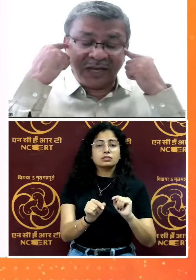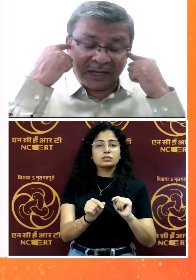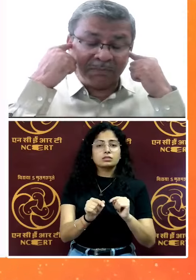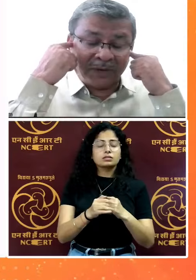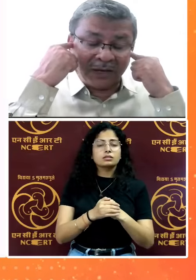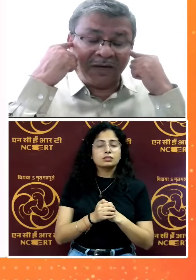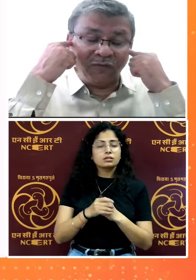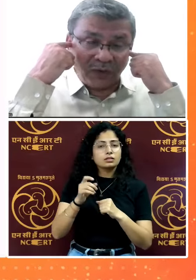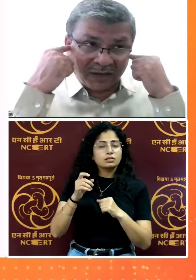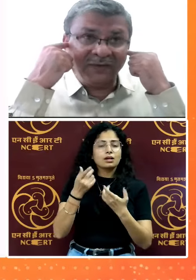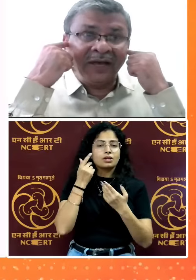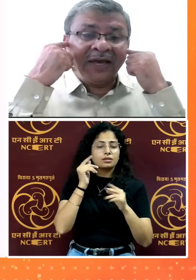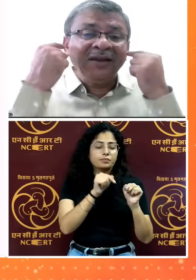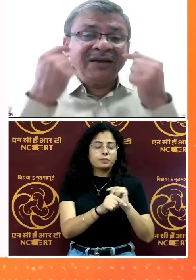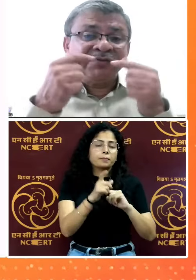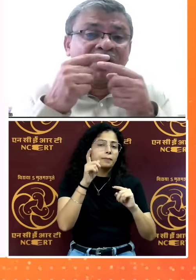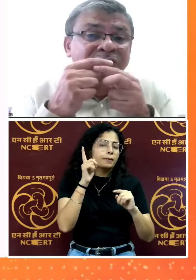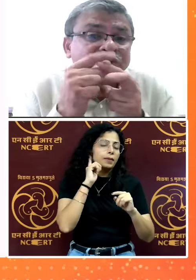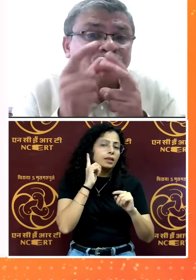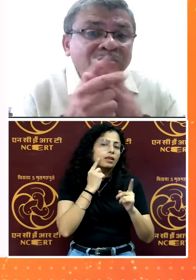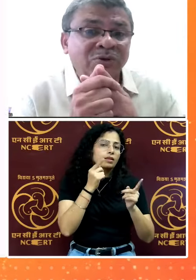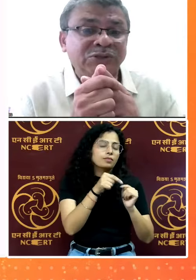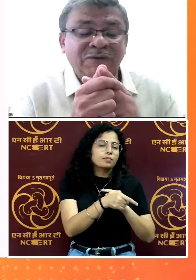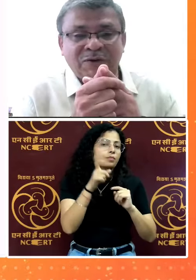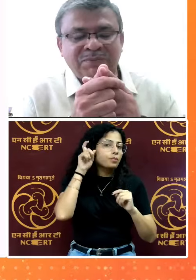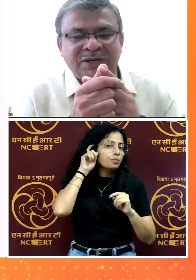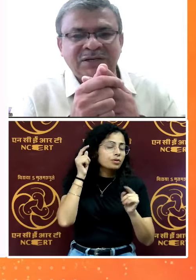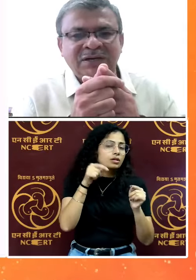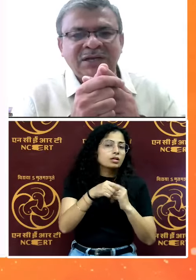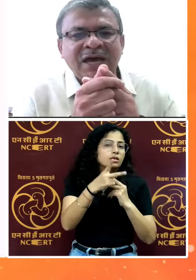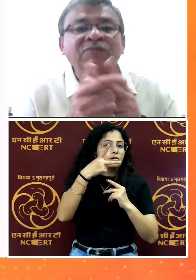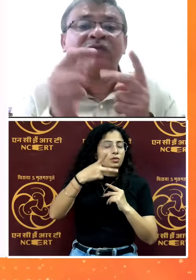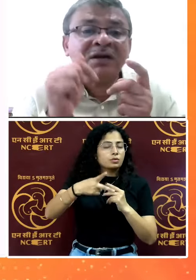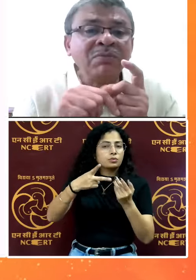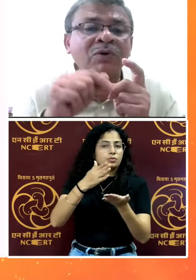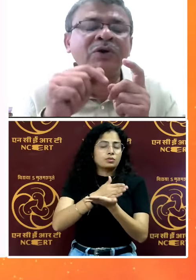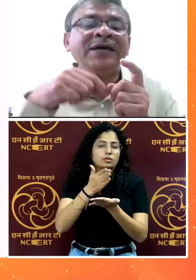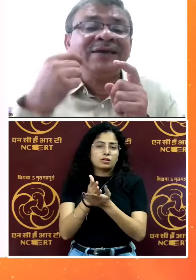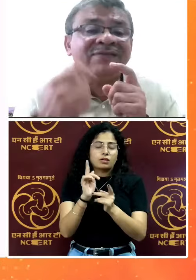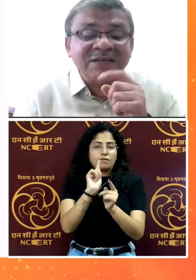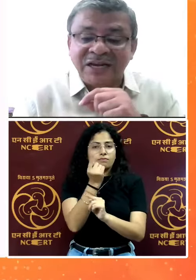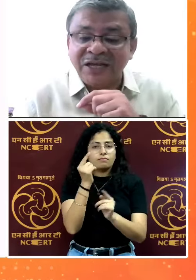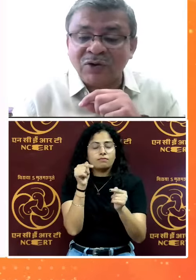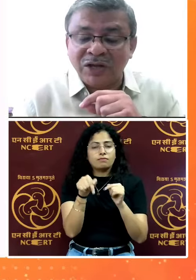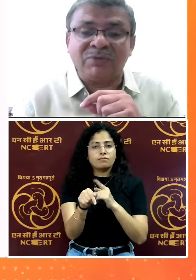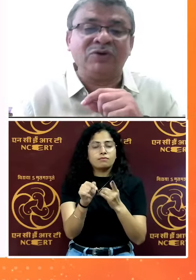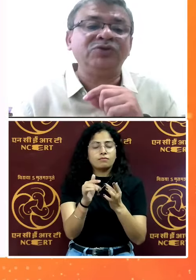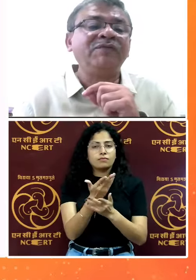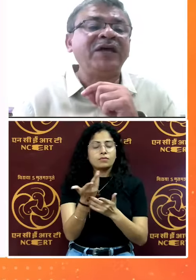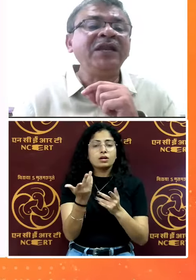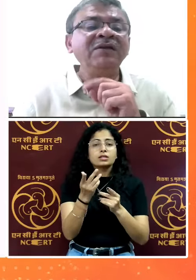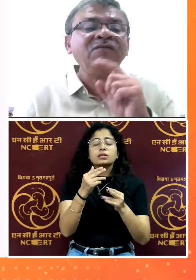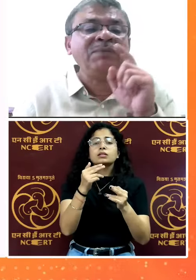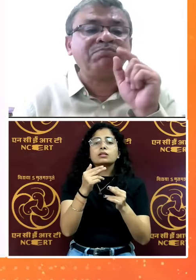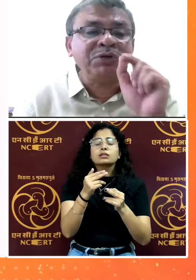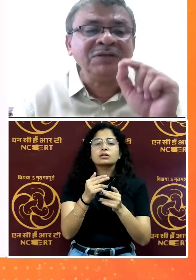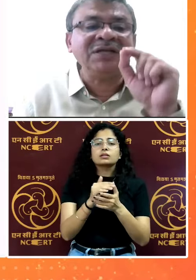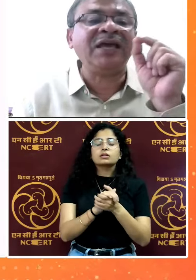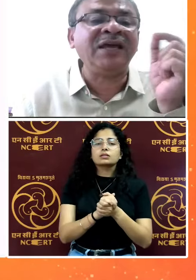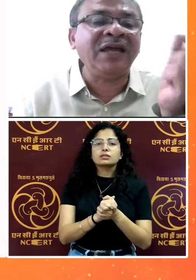with the hearing impairment wears, it has got two modes of operation. Okay. And one mode is the telecoil mode. So when